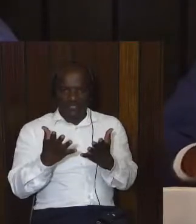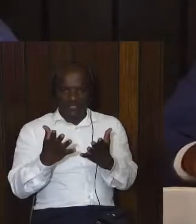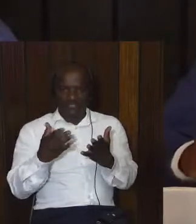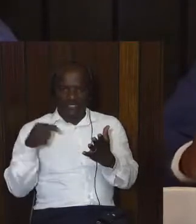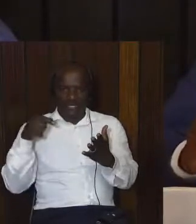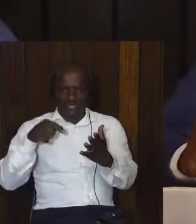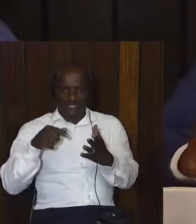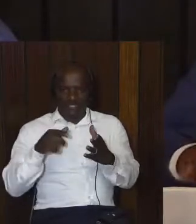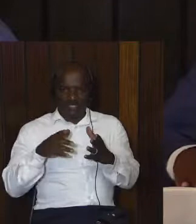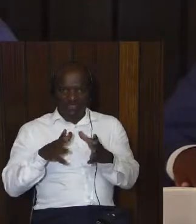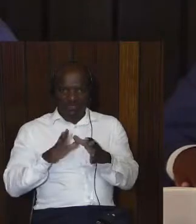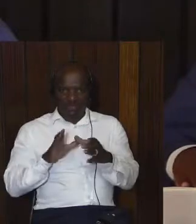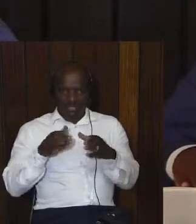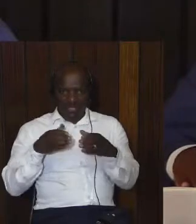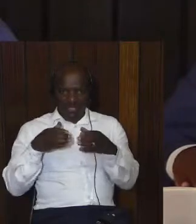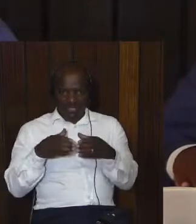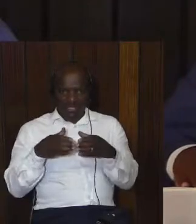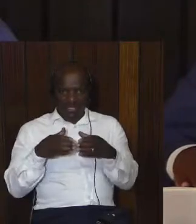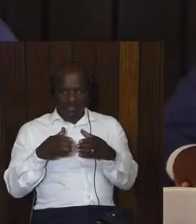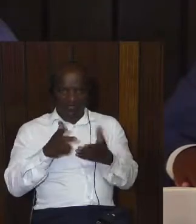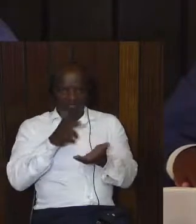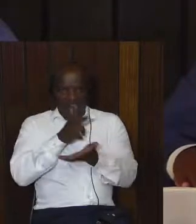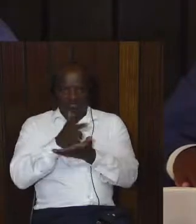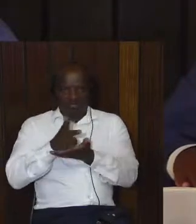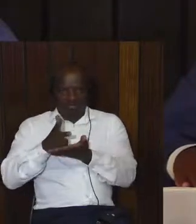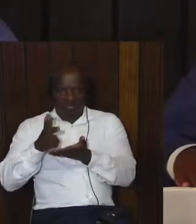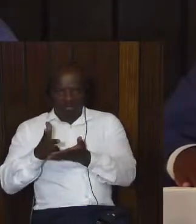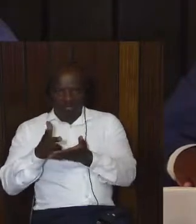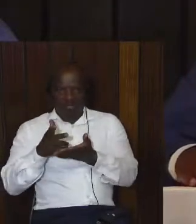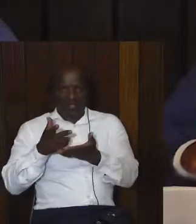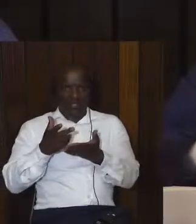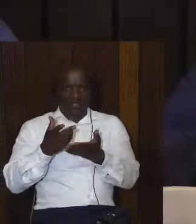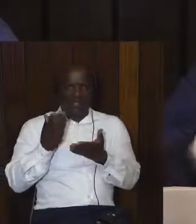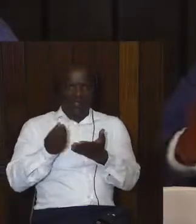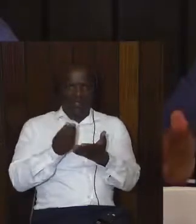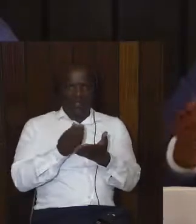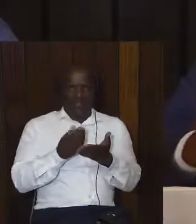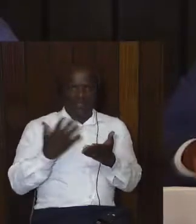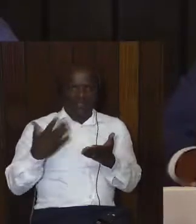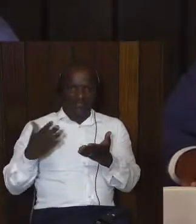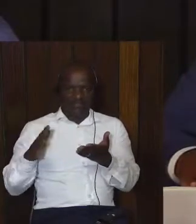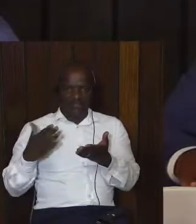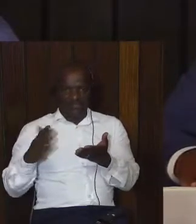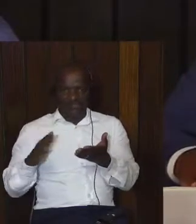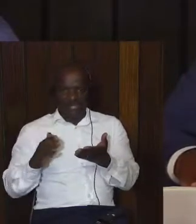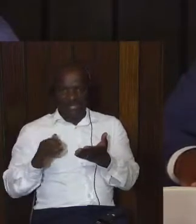your panel of service providers that you are just